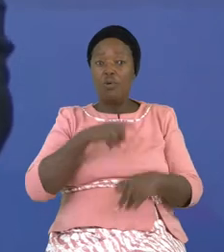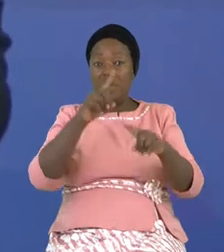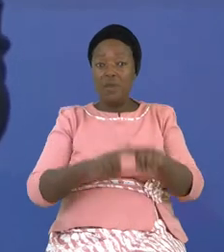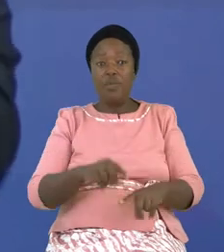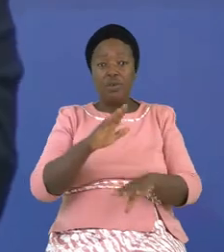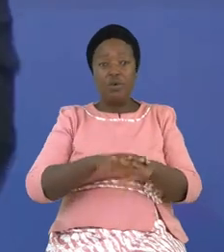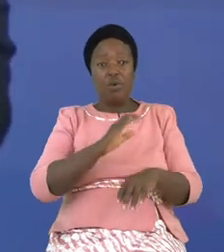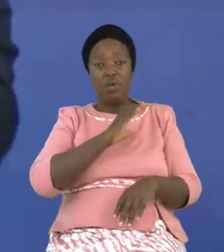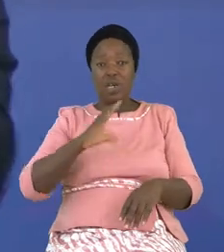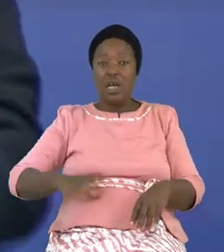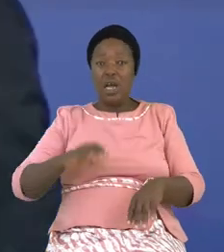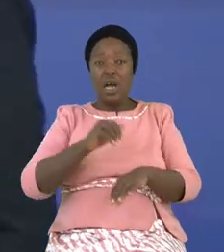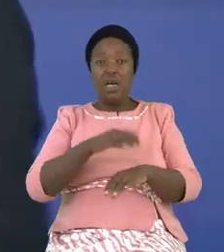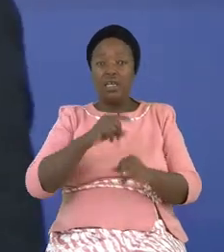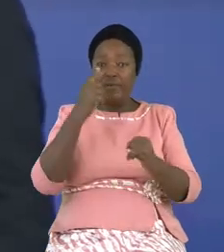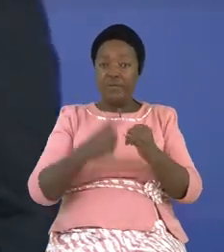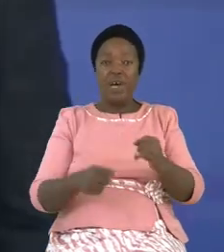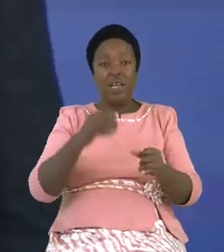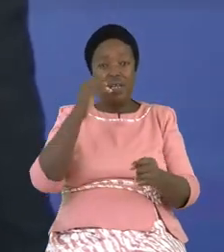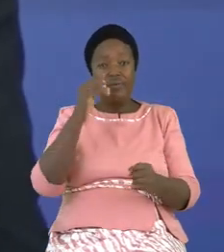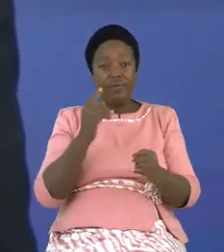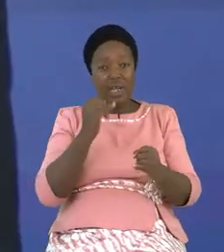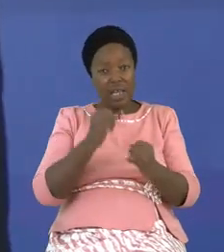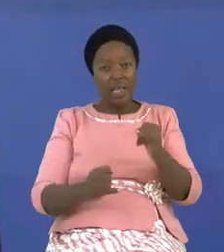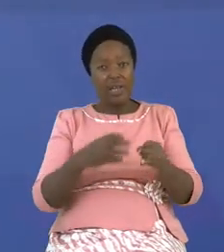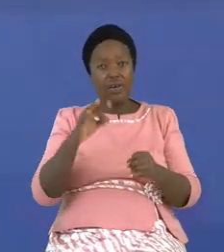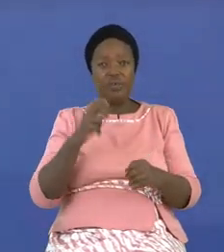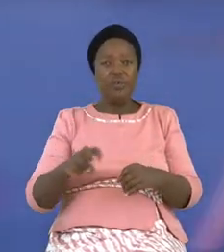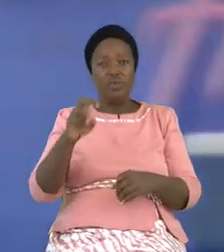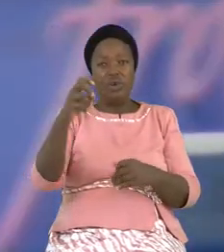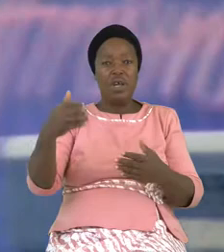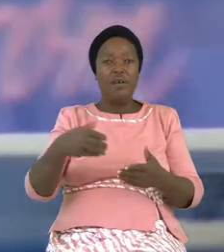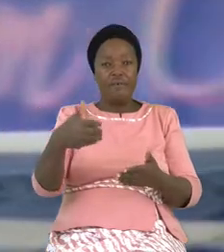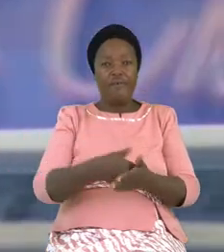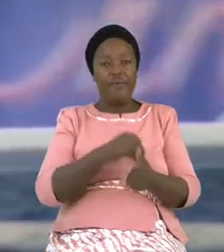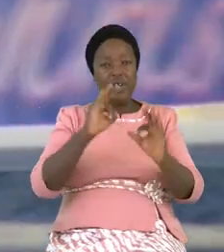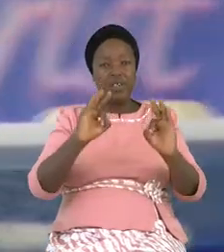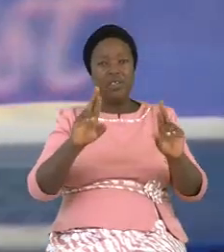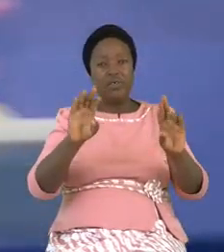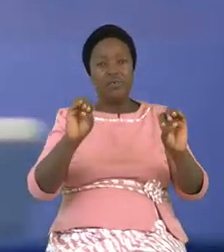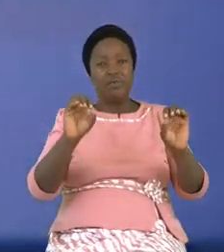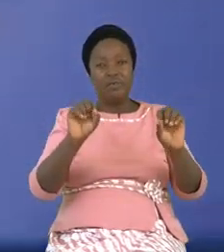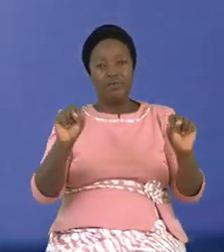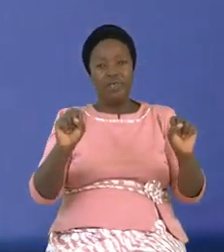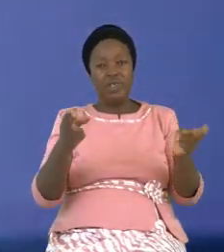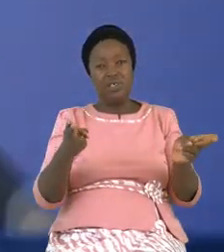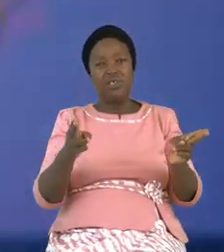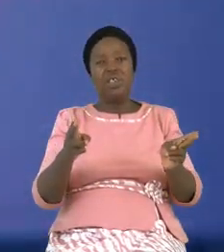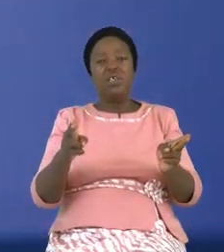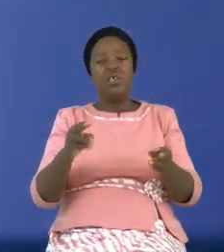final end of the journey. Fresh, number one. Full, number